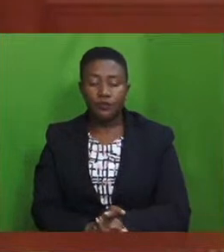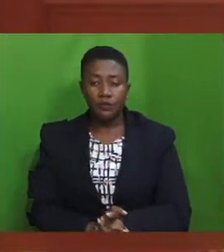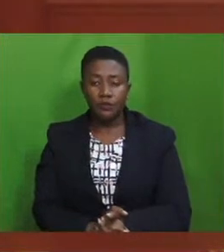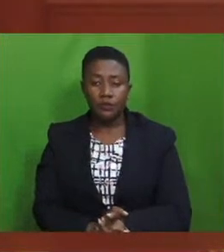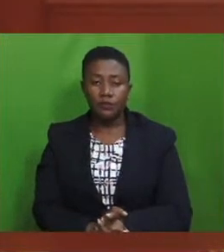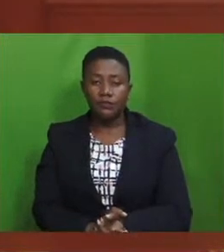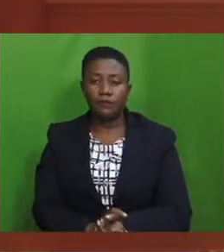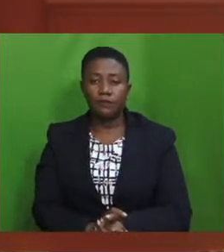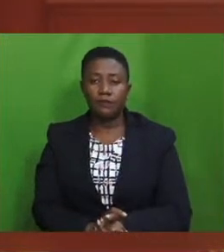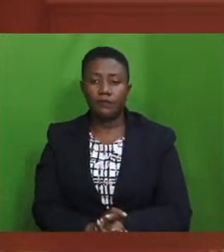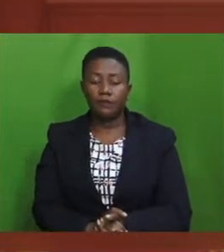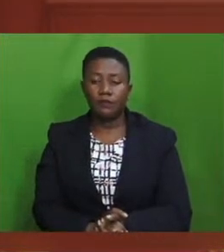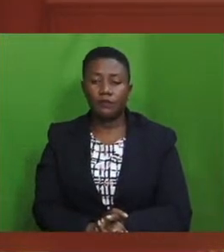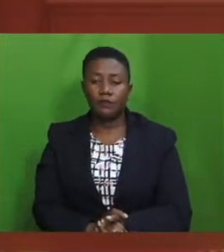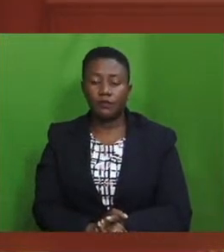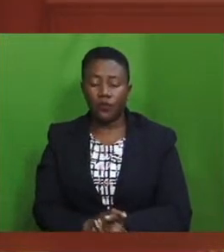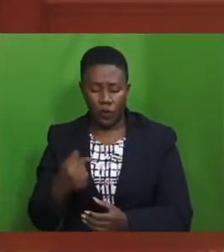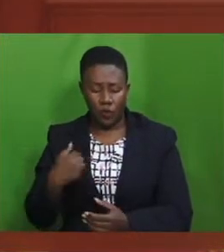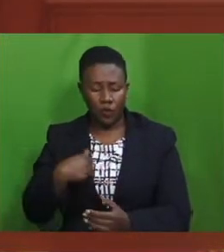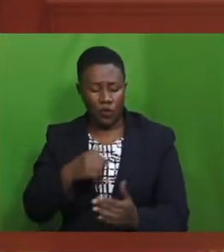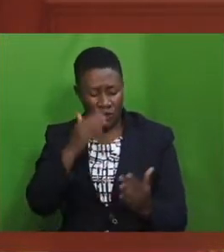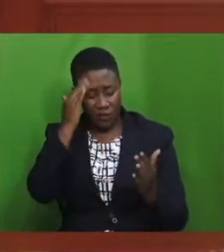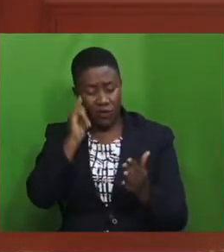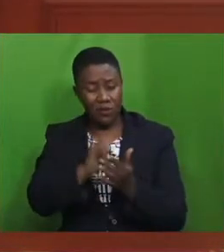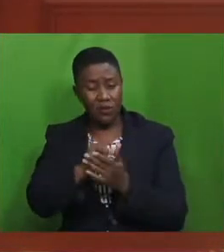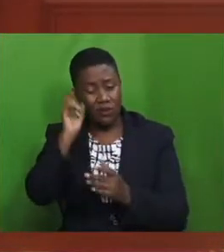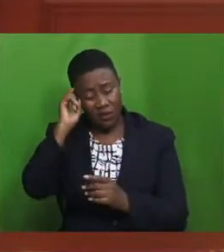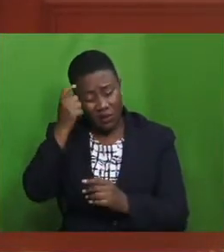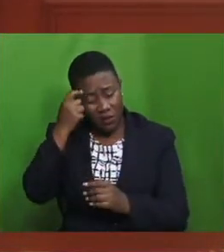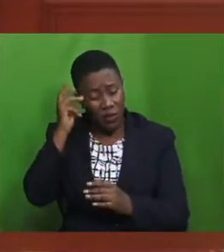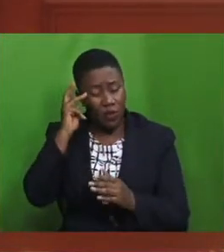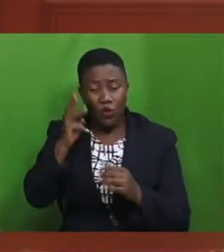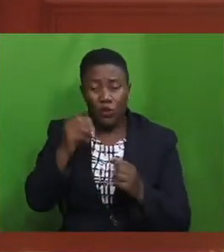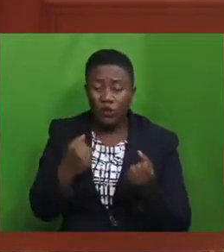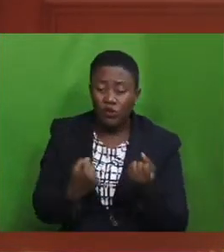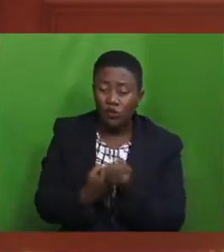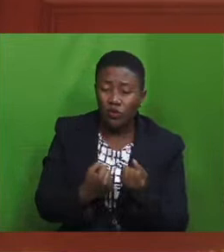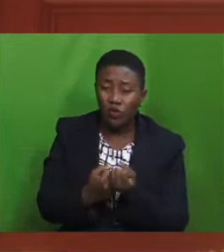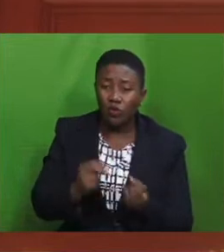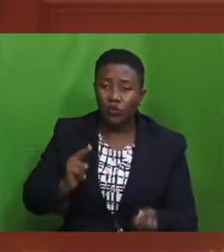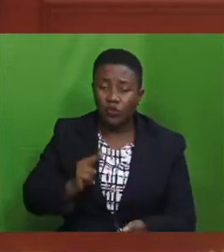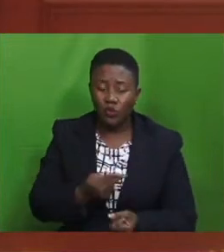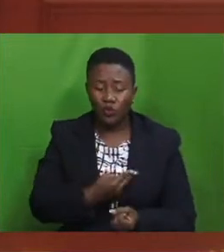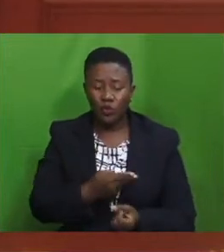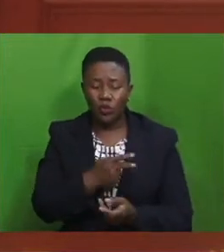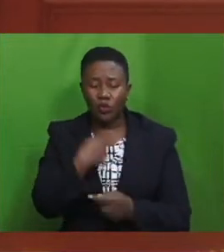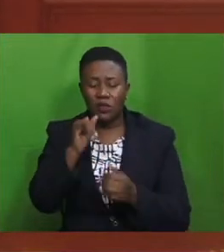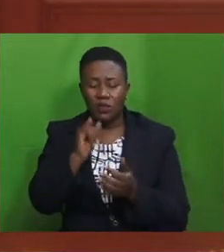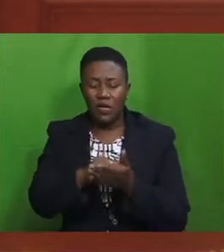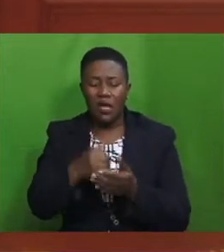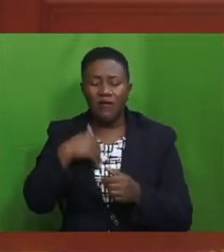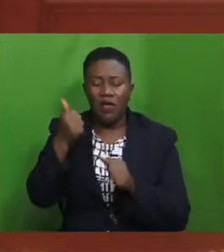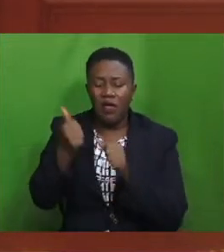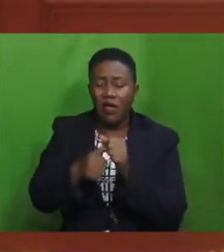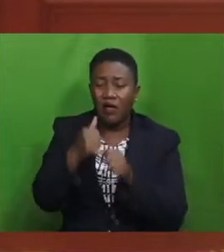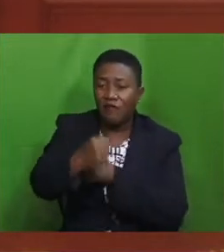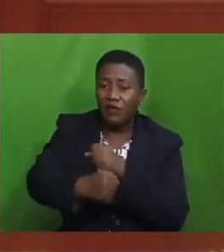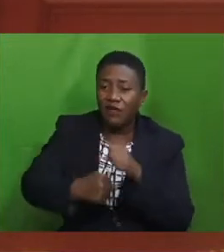Mr. Speaker, we expect that government will support that so that there will be year-all-round